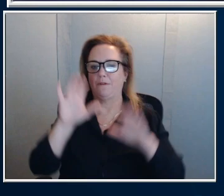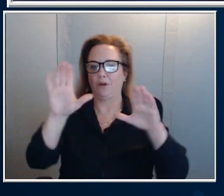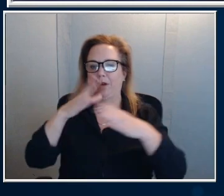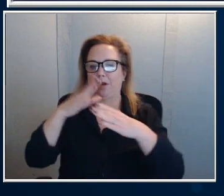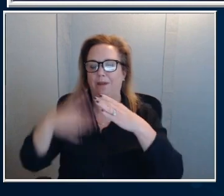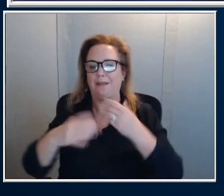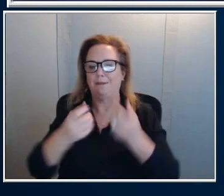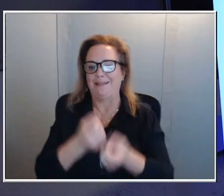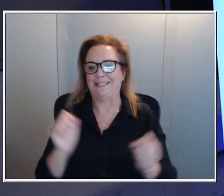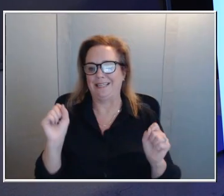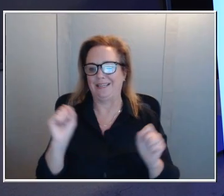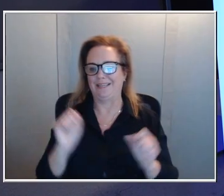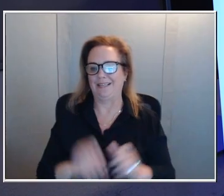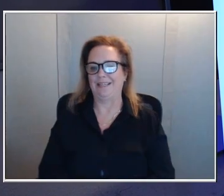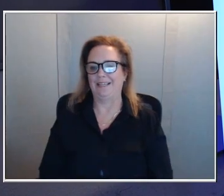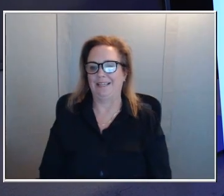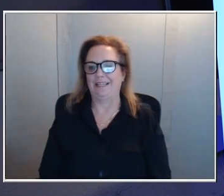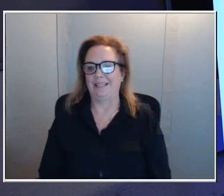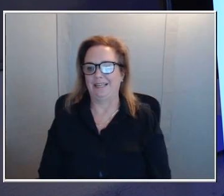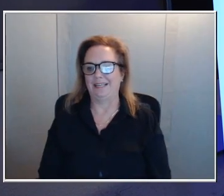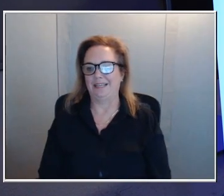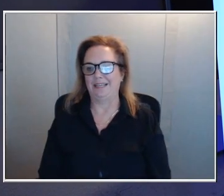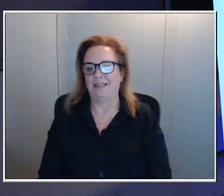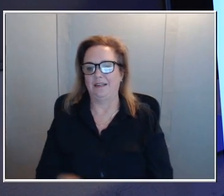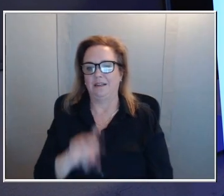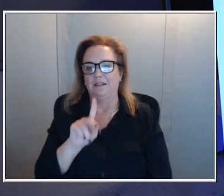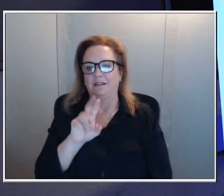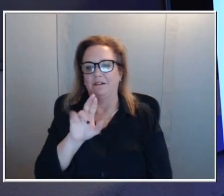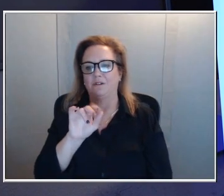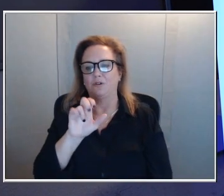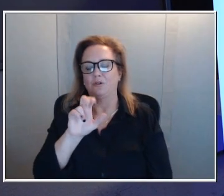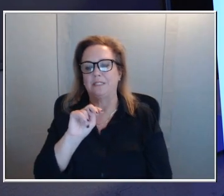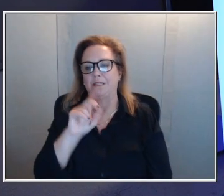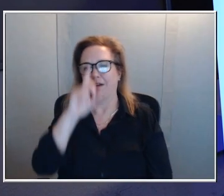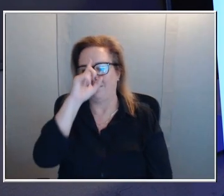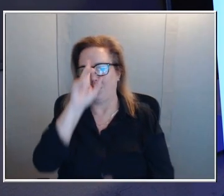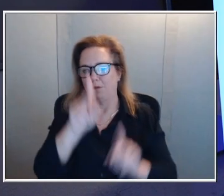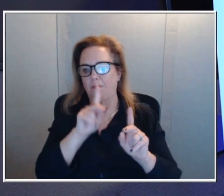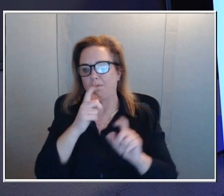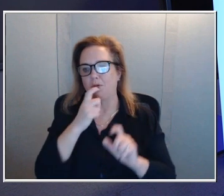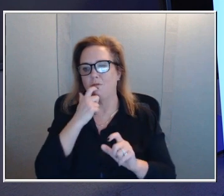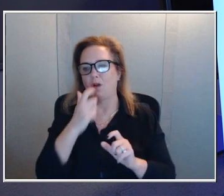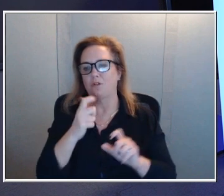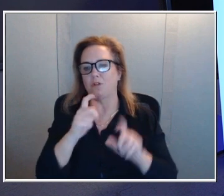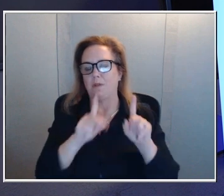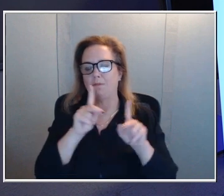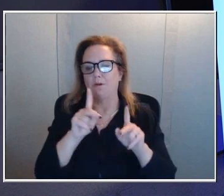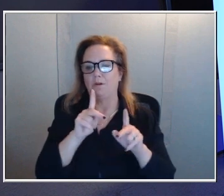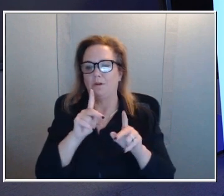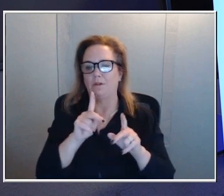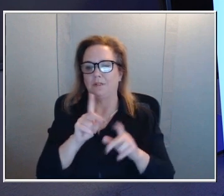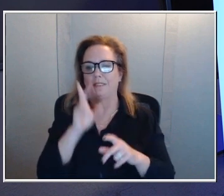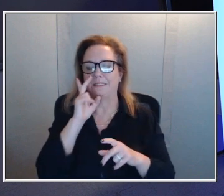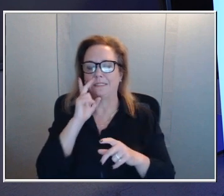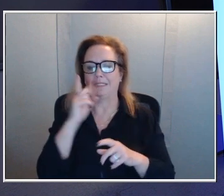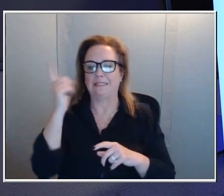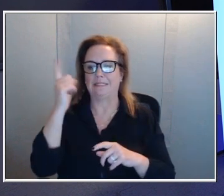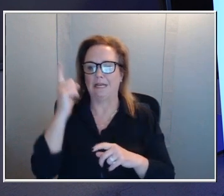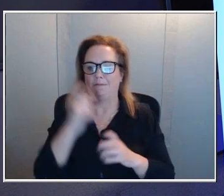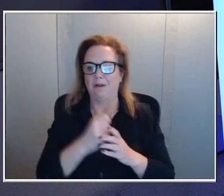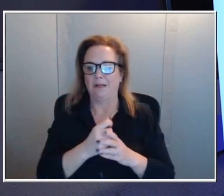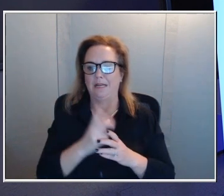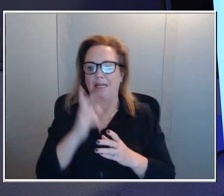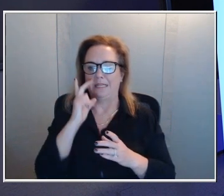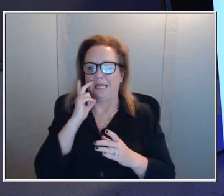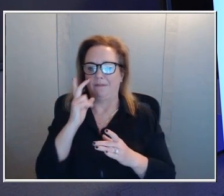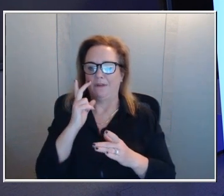there. Thank you. All right. Kristen, for people watching, people who are swinging by to see someone and then they have to go into